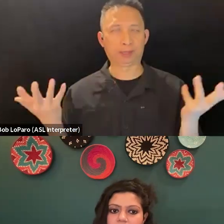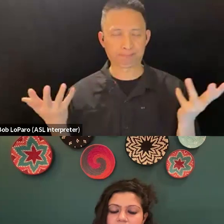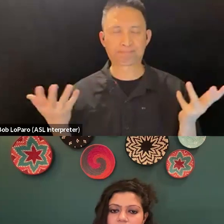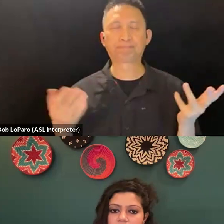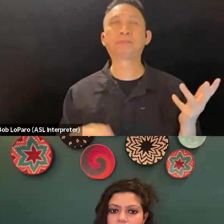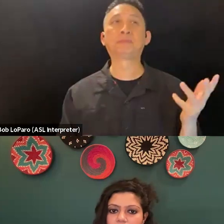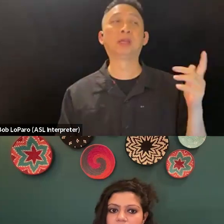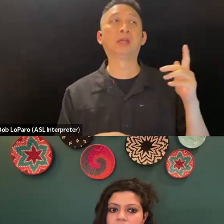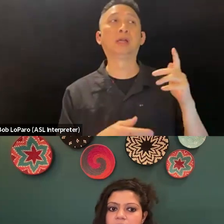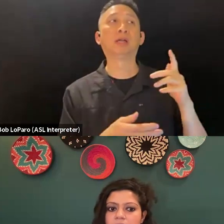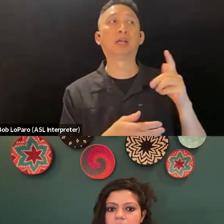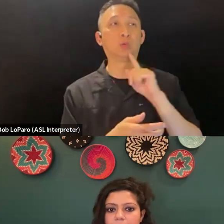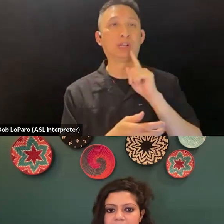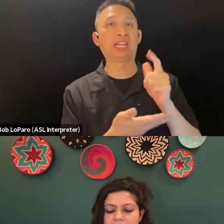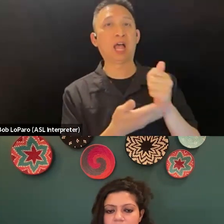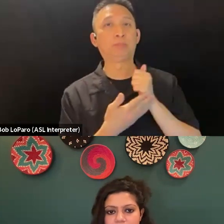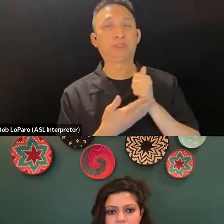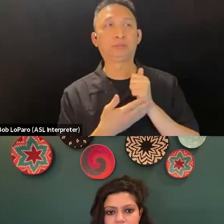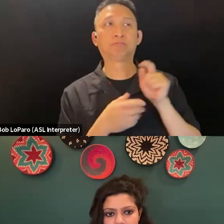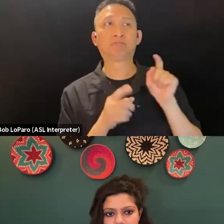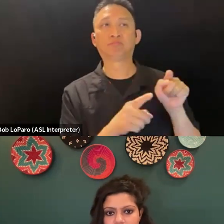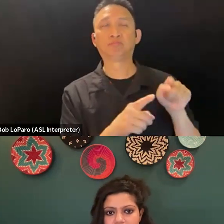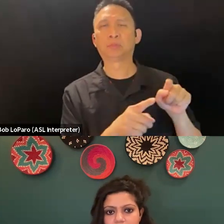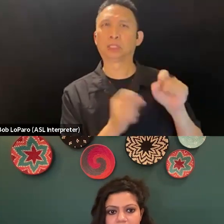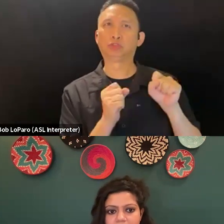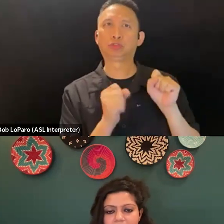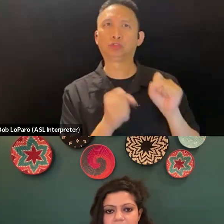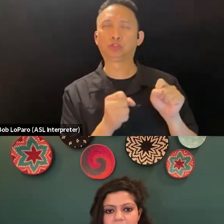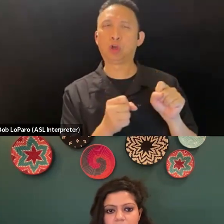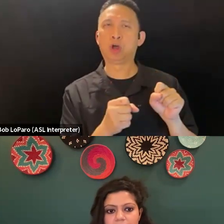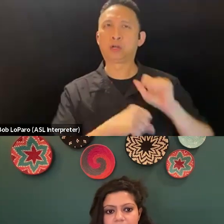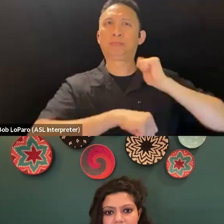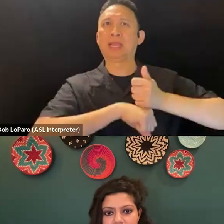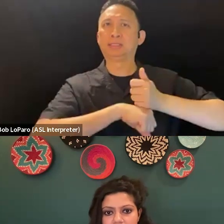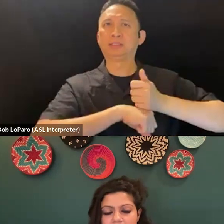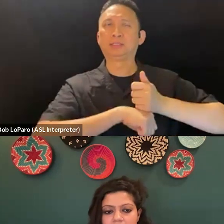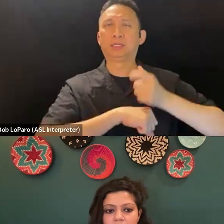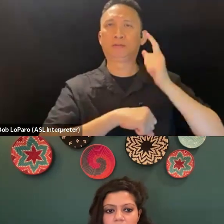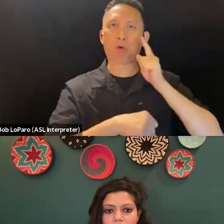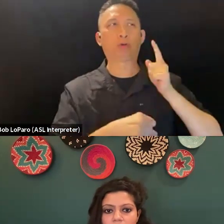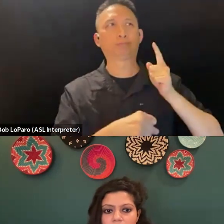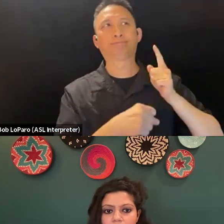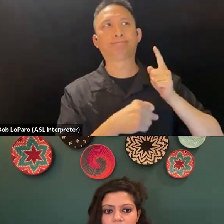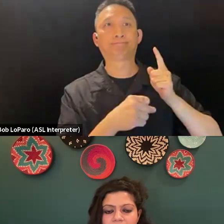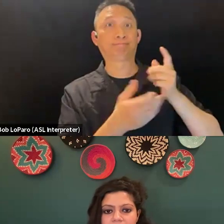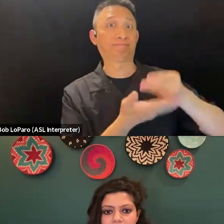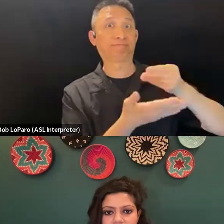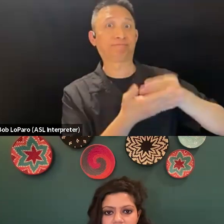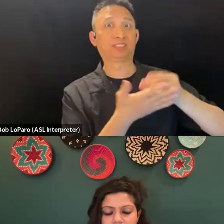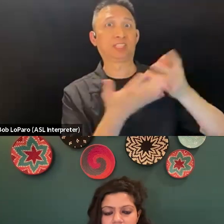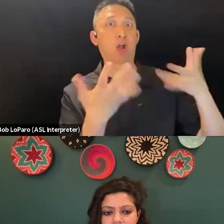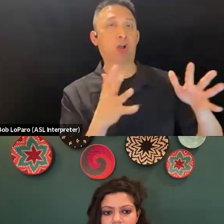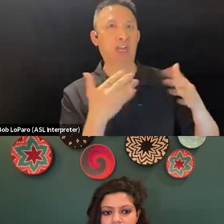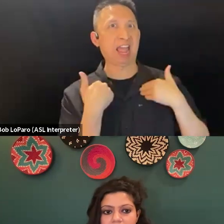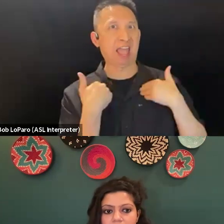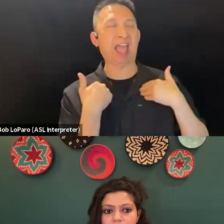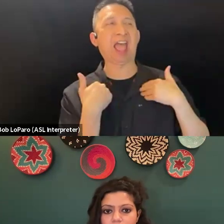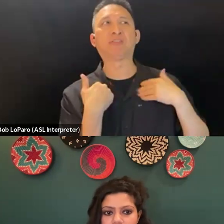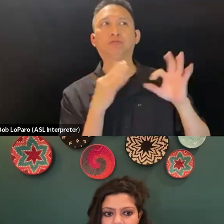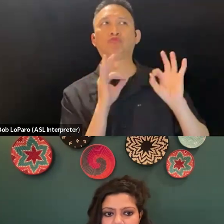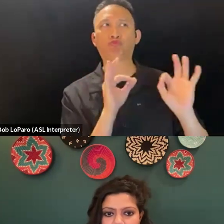I think for me, yes, right. So the thing is that I'd already made a film before which had completely